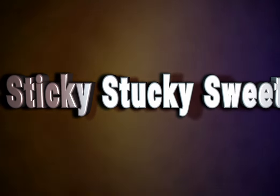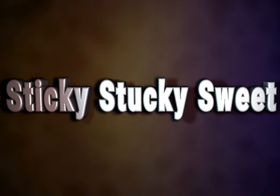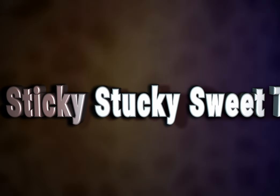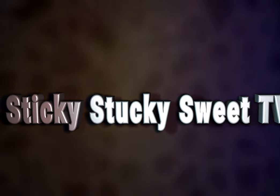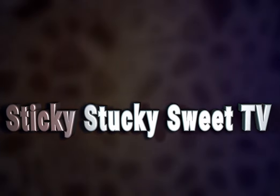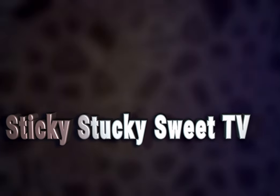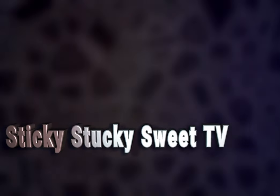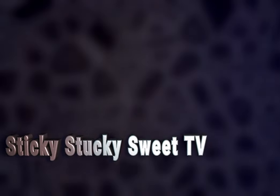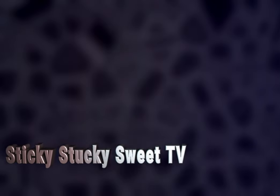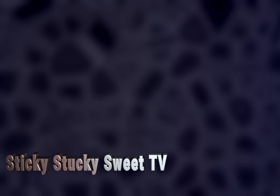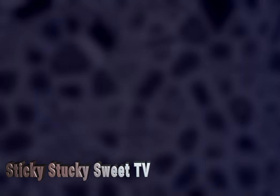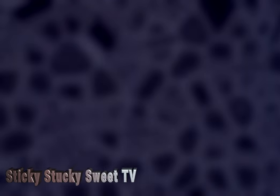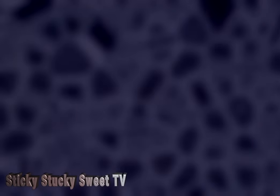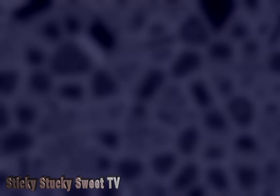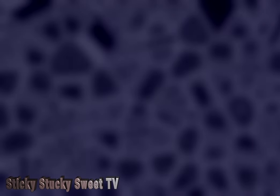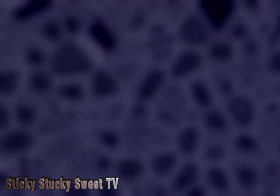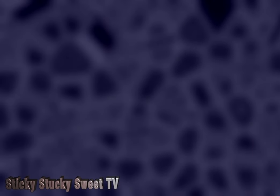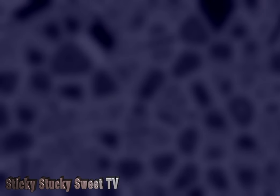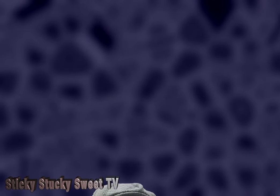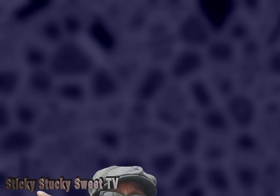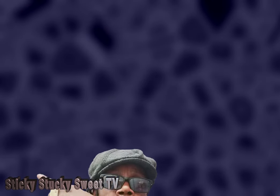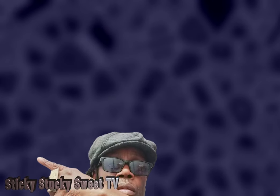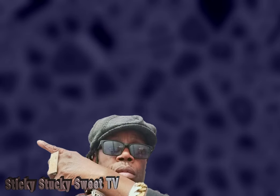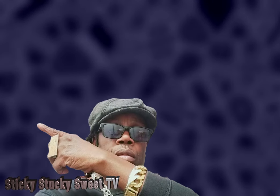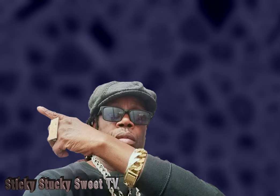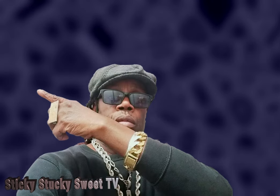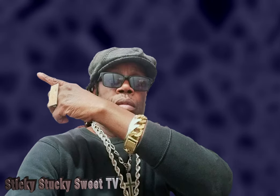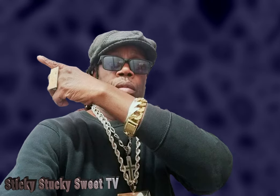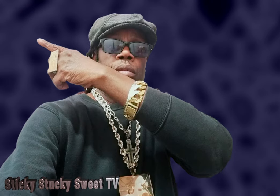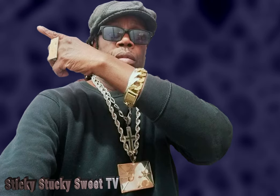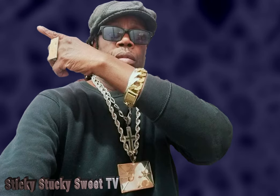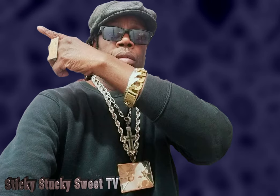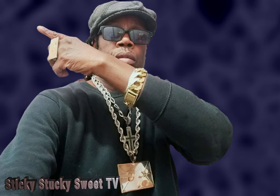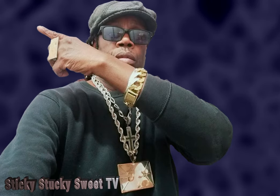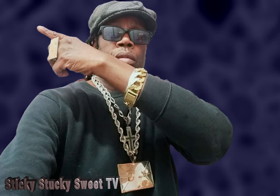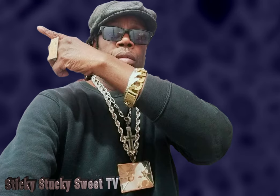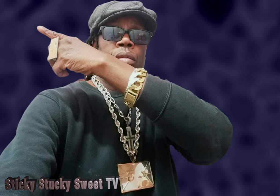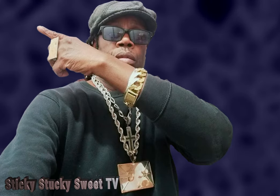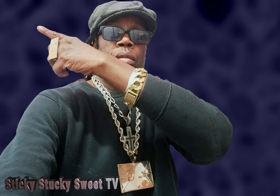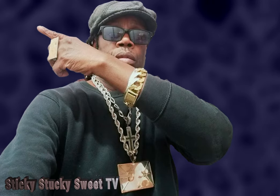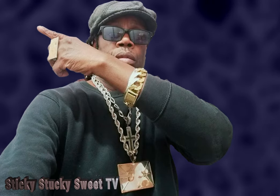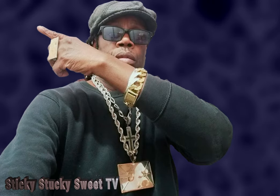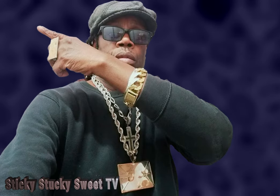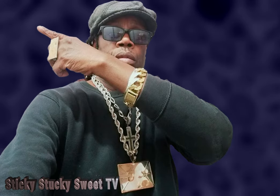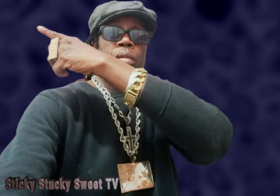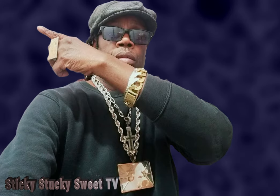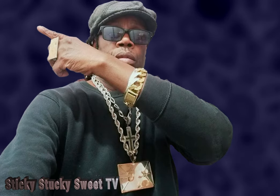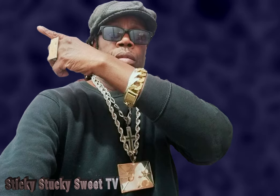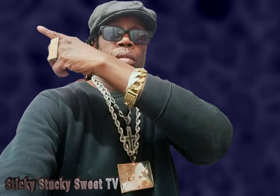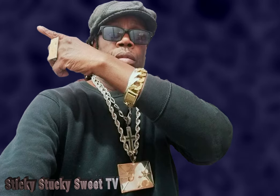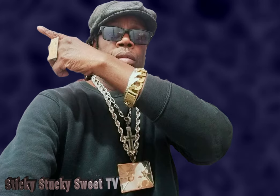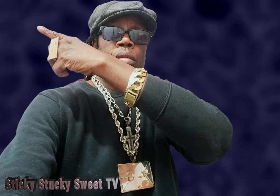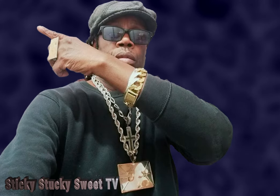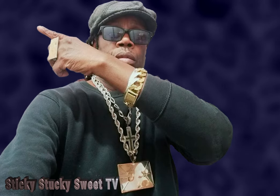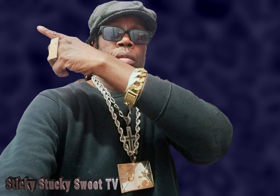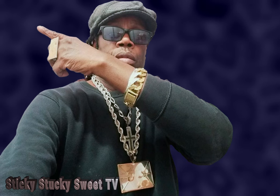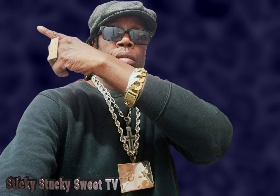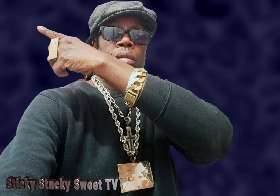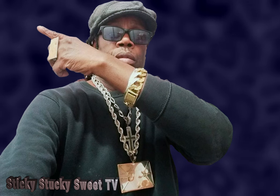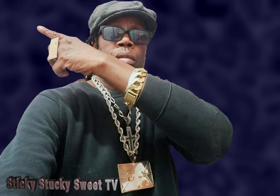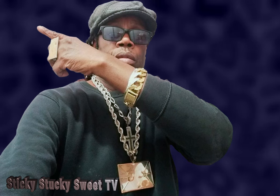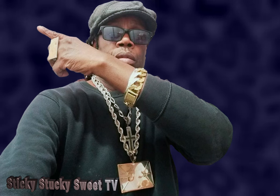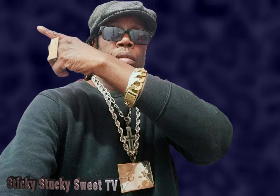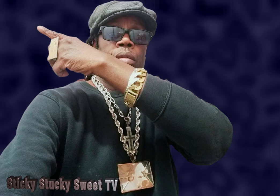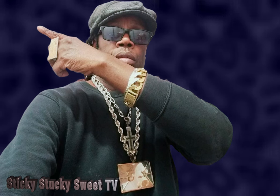the workers of iniquity. Save me from the bloodthirsty men. For behold, they lie in wait for my soul. The